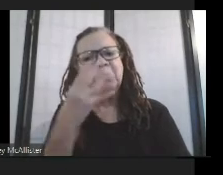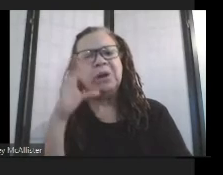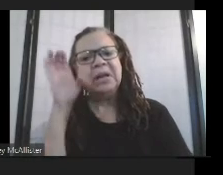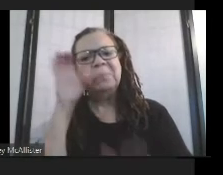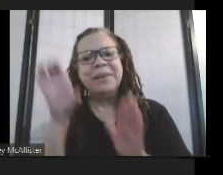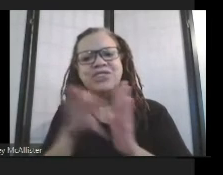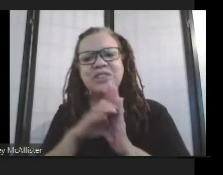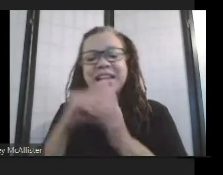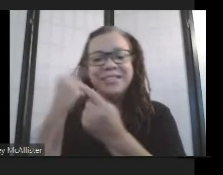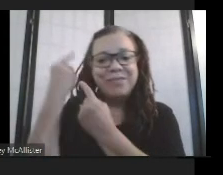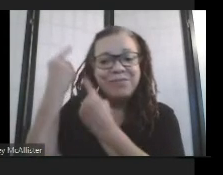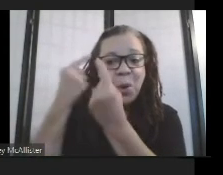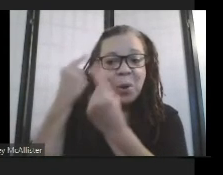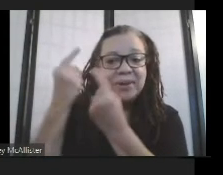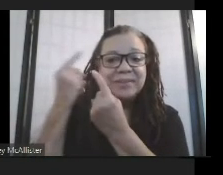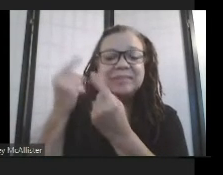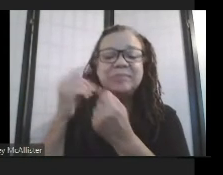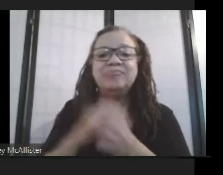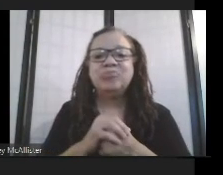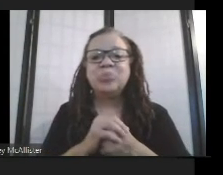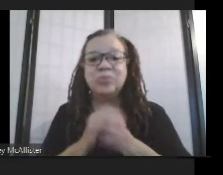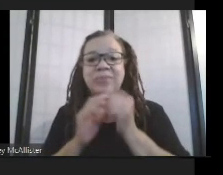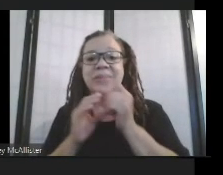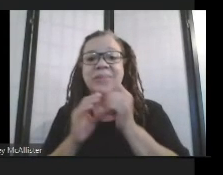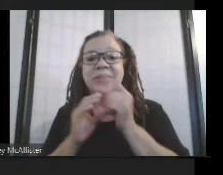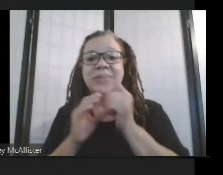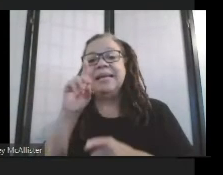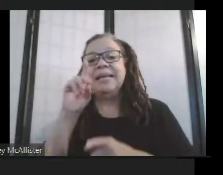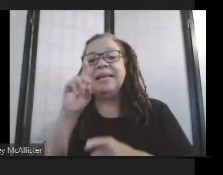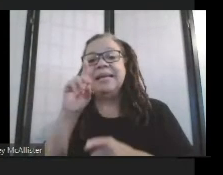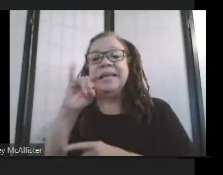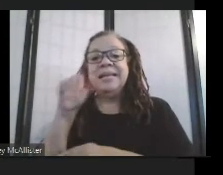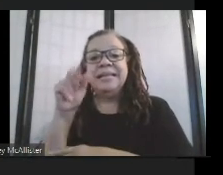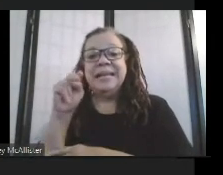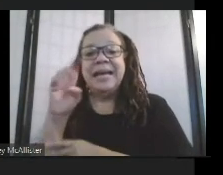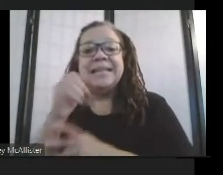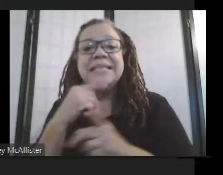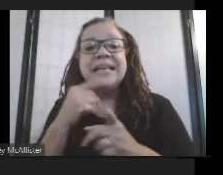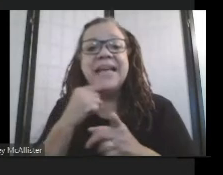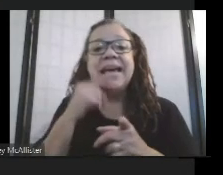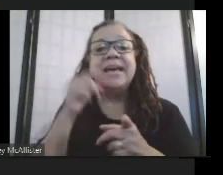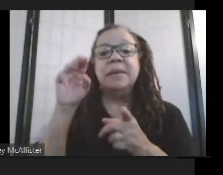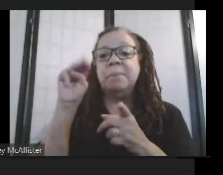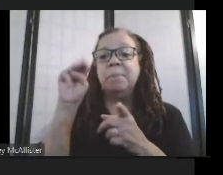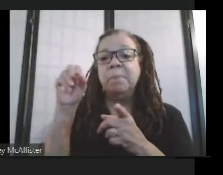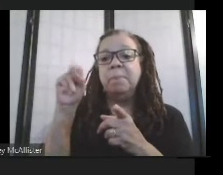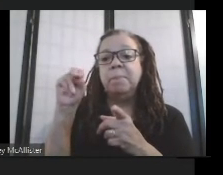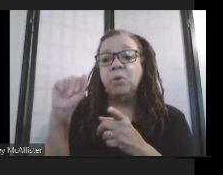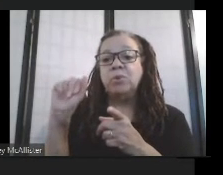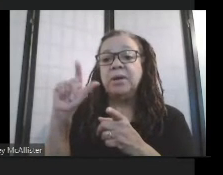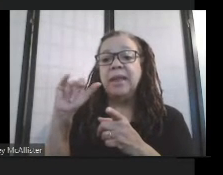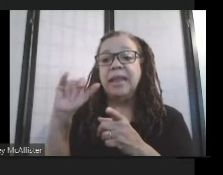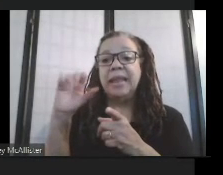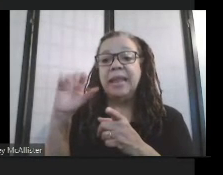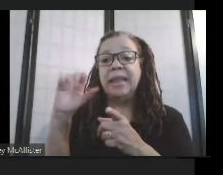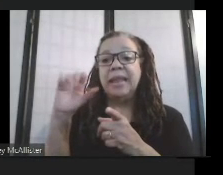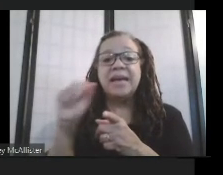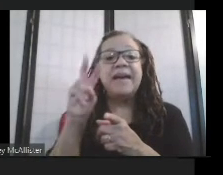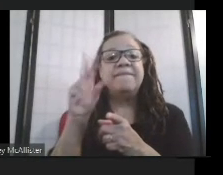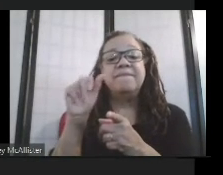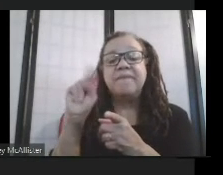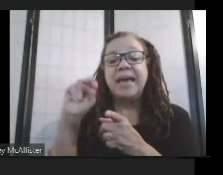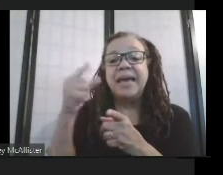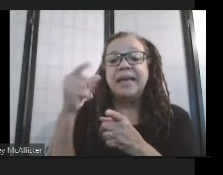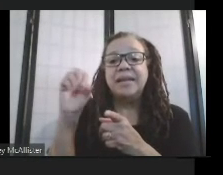as thought provoking. I don't know if anybody else. No, I love that they have like the Mona Lisa and Van Gogh. So they're showing